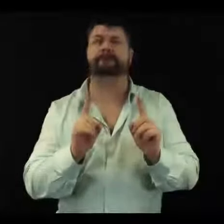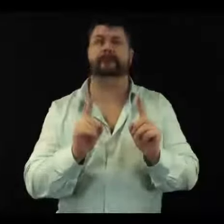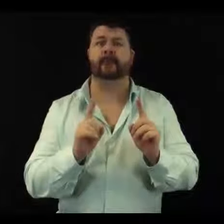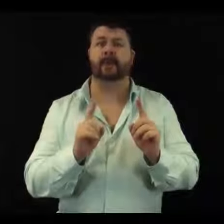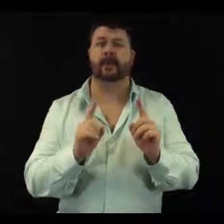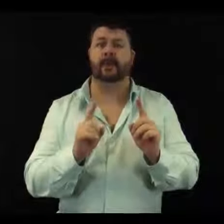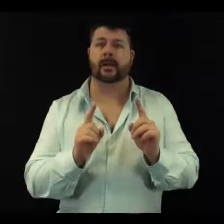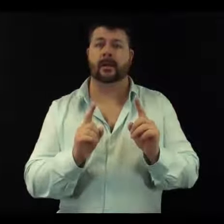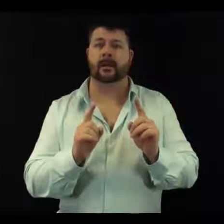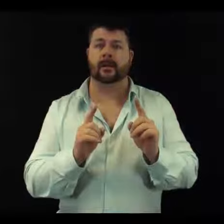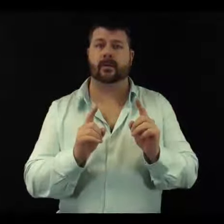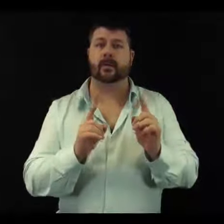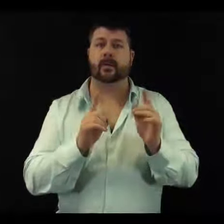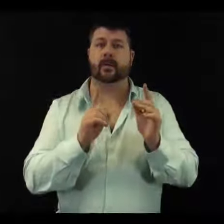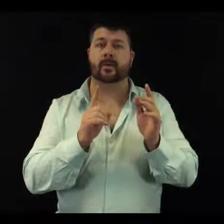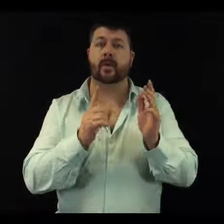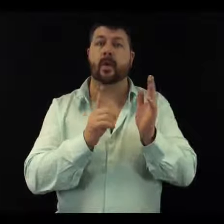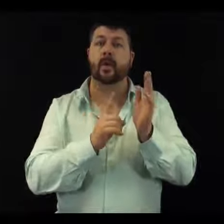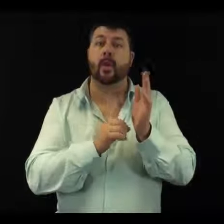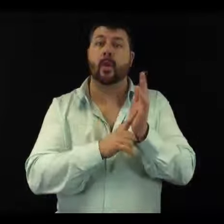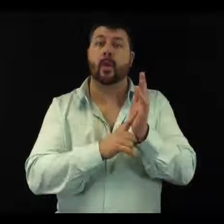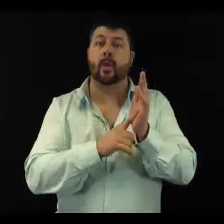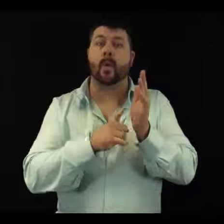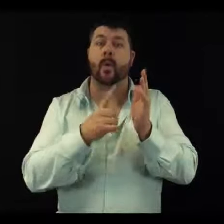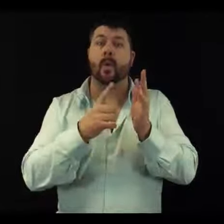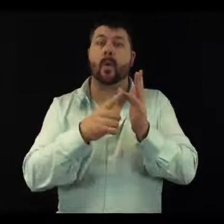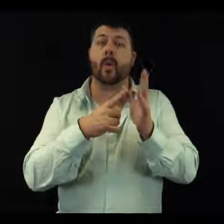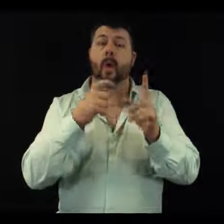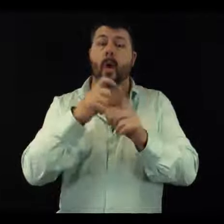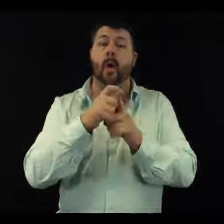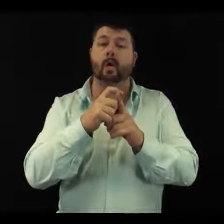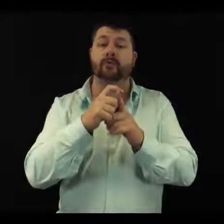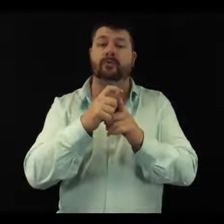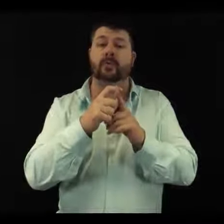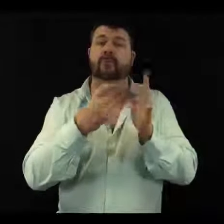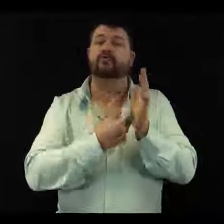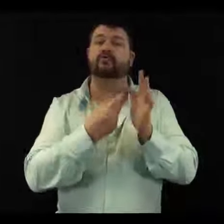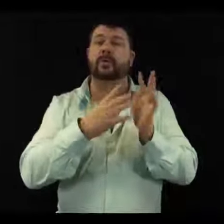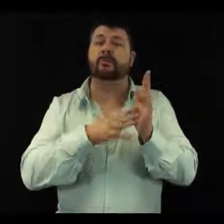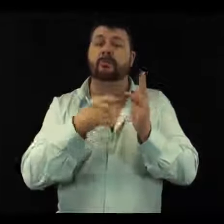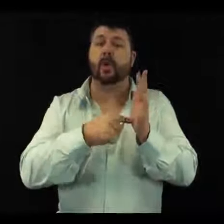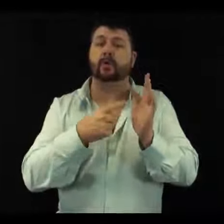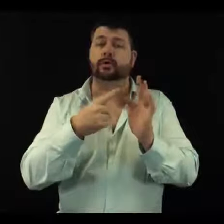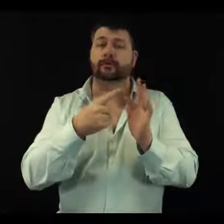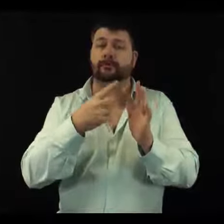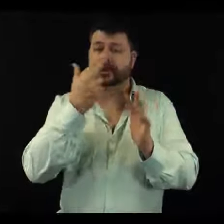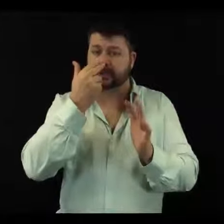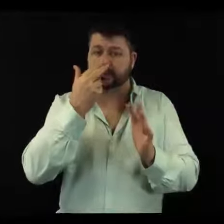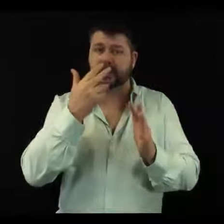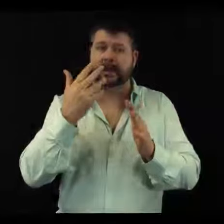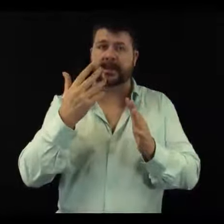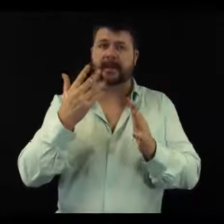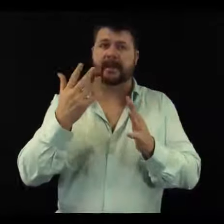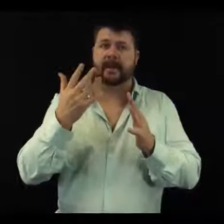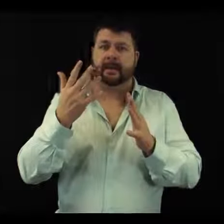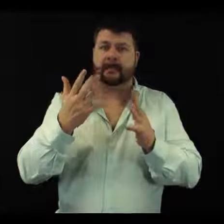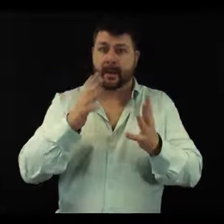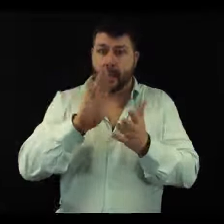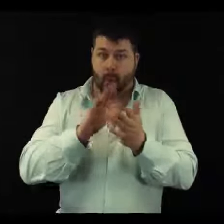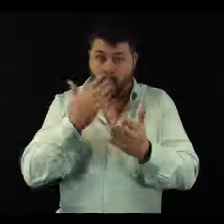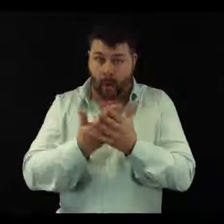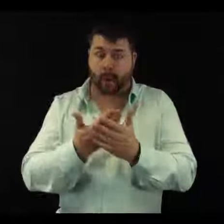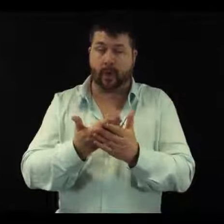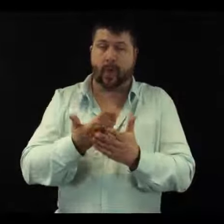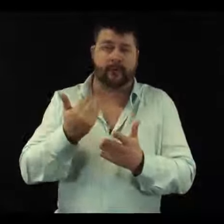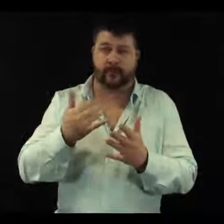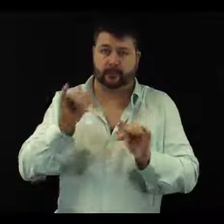me.com is a good start. The last of the 3 I'll talk about is Load Remote Images, which tells the Mail app whether it's okay to